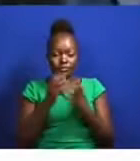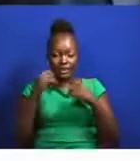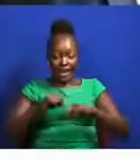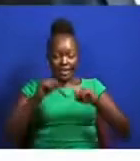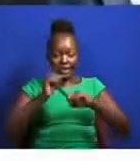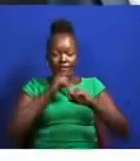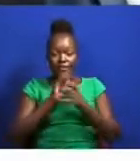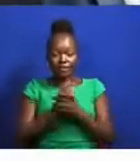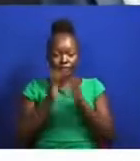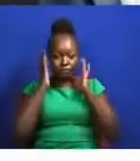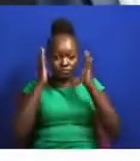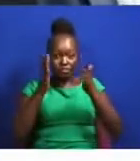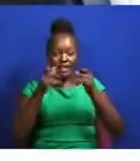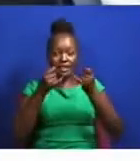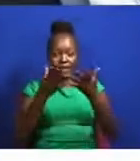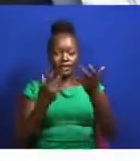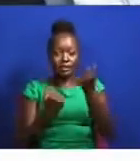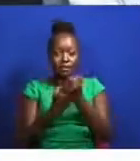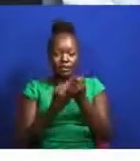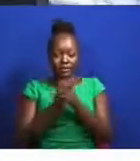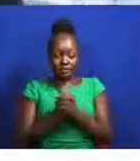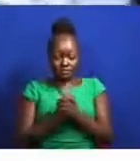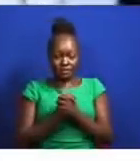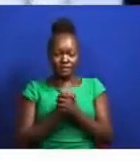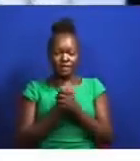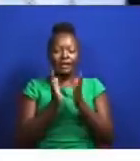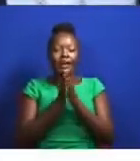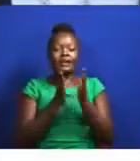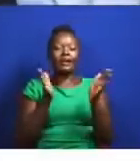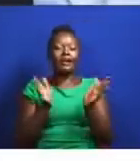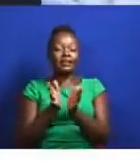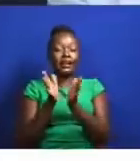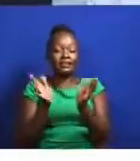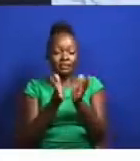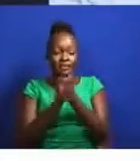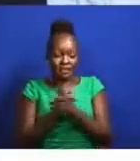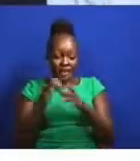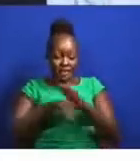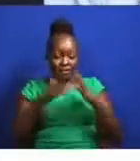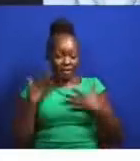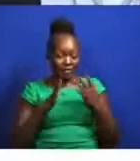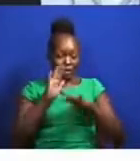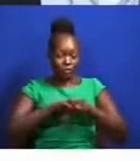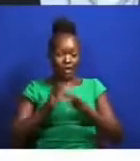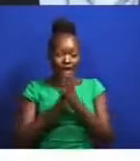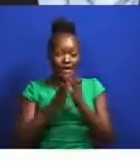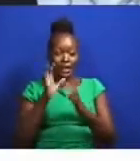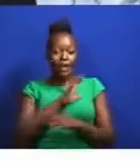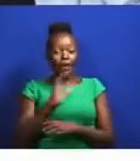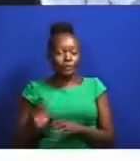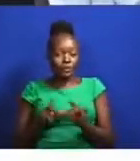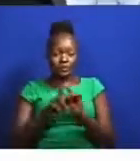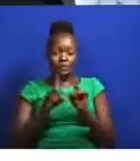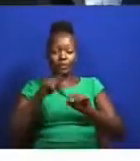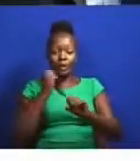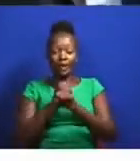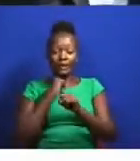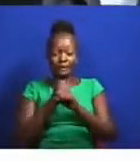agreed to commit and give moral support and encouragement to the Commission as it undertakes